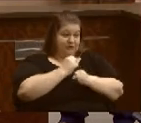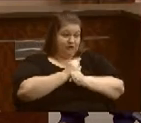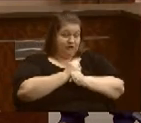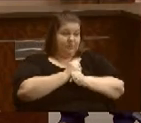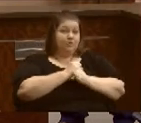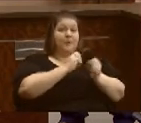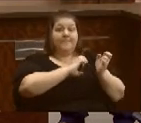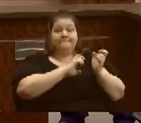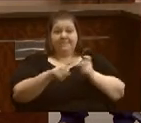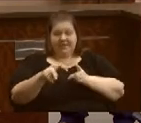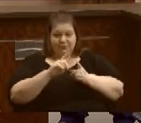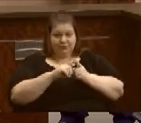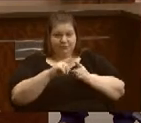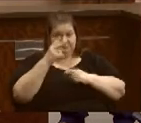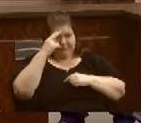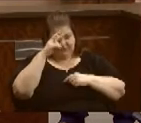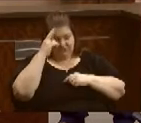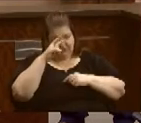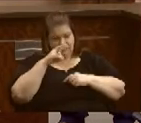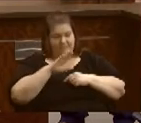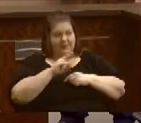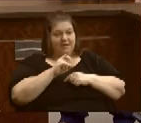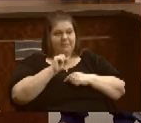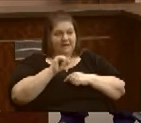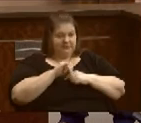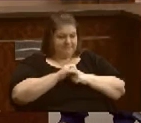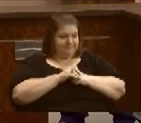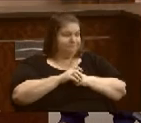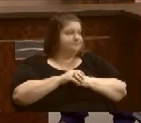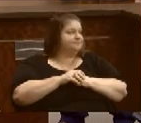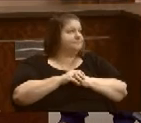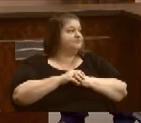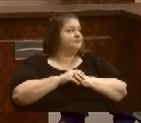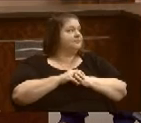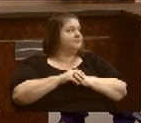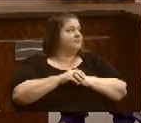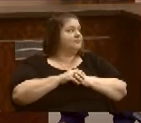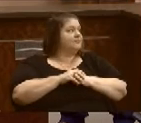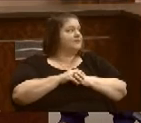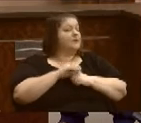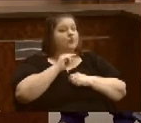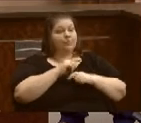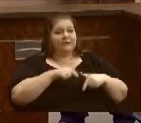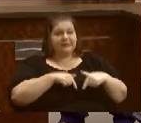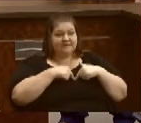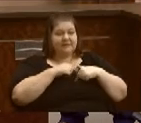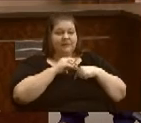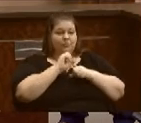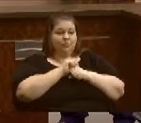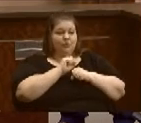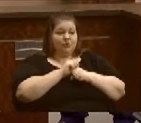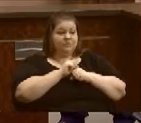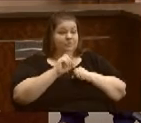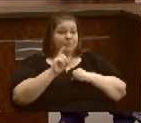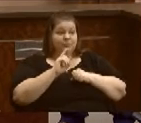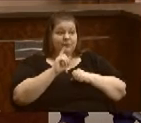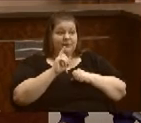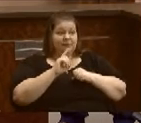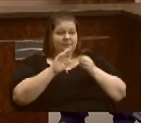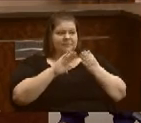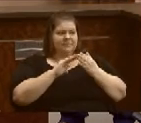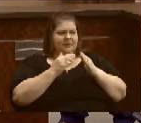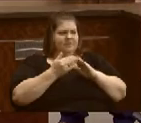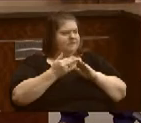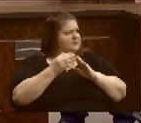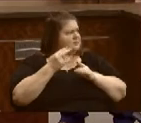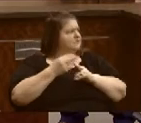see more of the beautiful country of the U.S., where you lived and worked in the town of, can